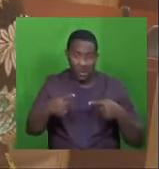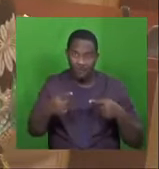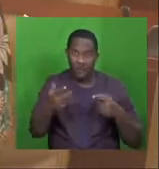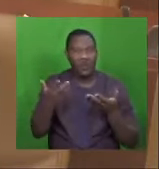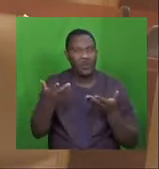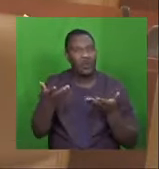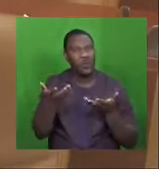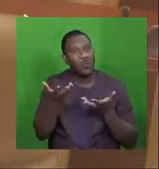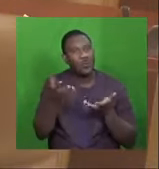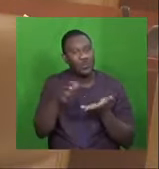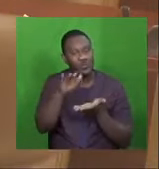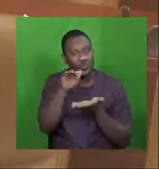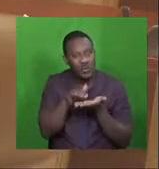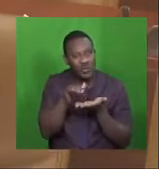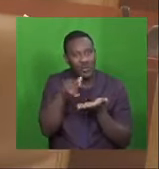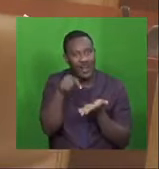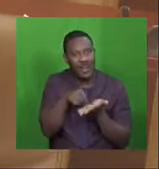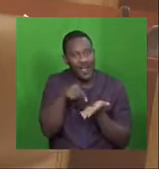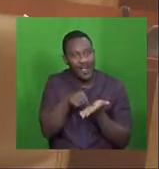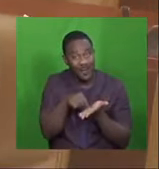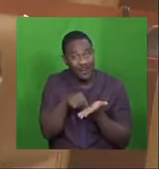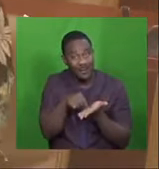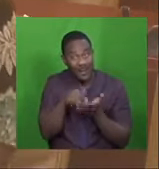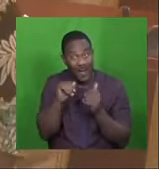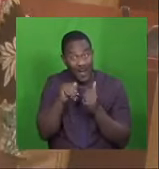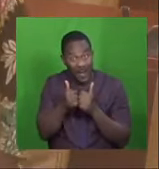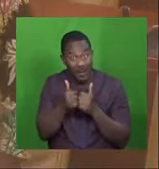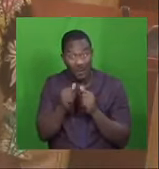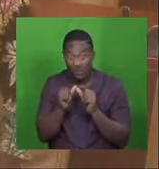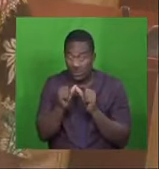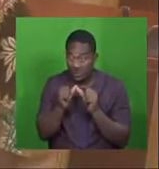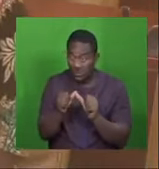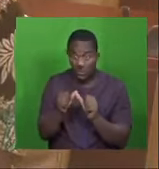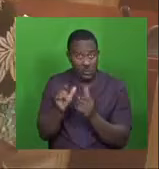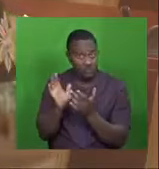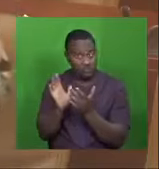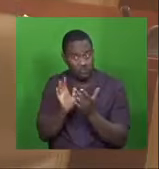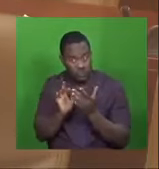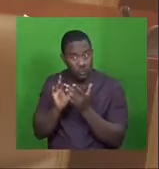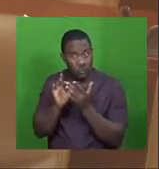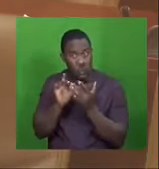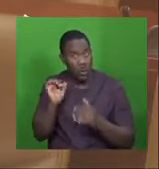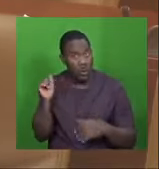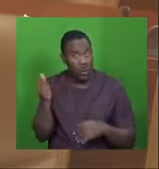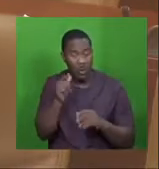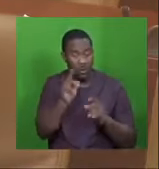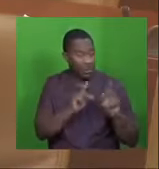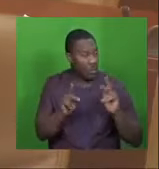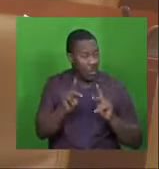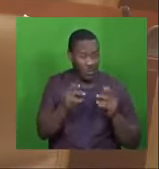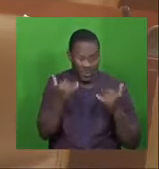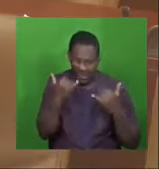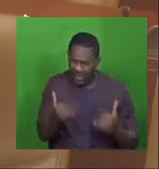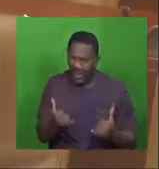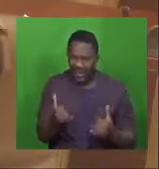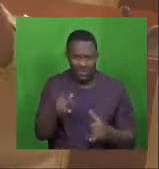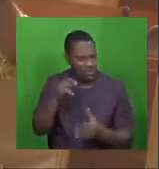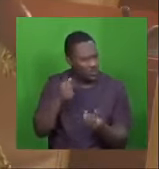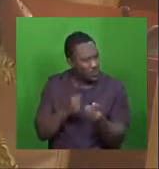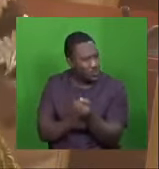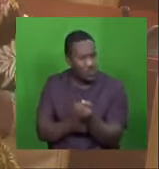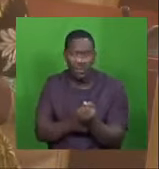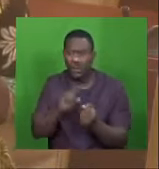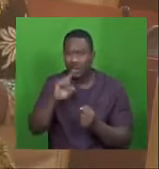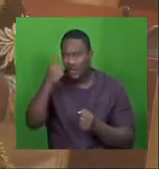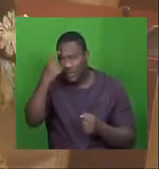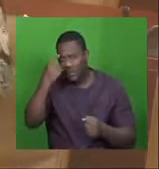debt to a sustainable level. And in doing that, we will continue to engage everybody. Mr. Speaker, this is the time that we have to support government. We are